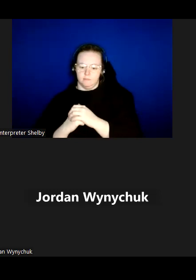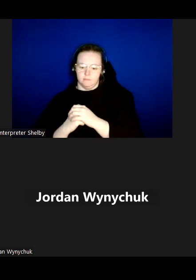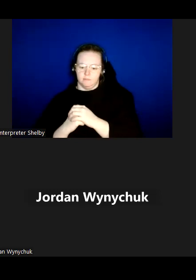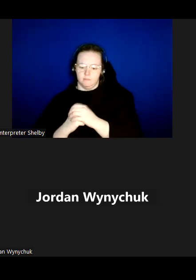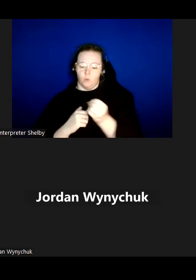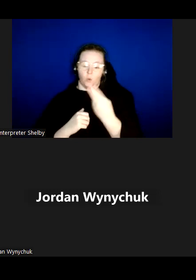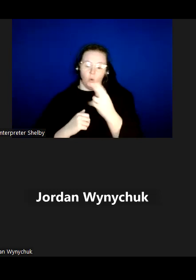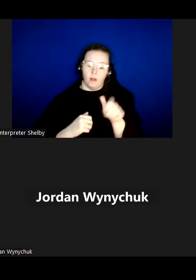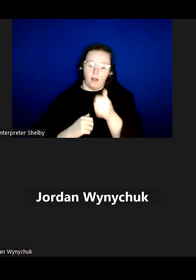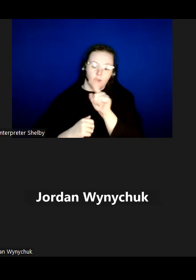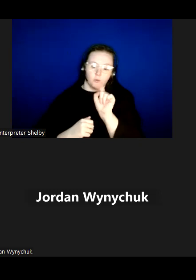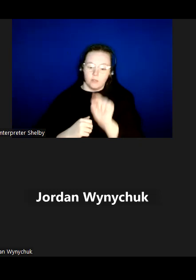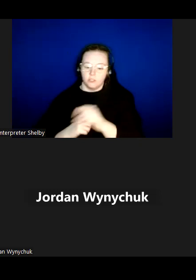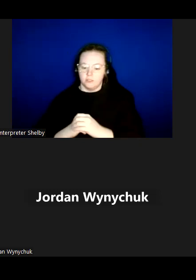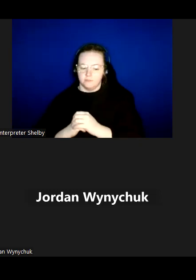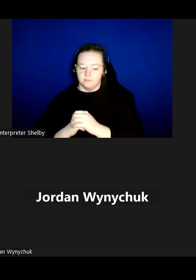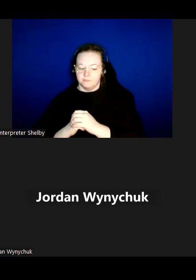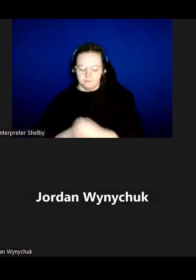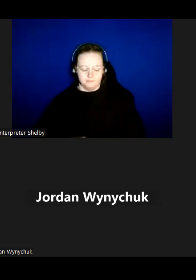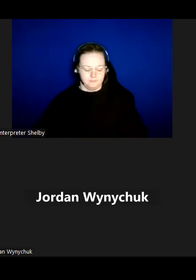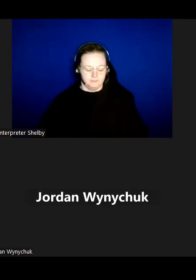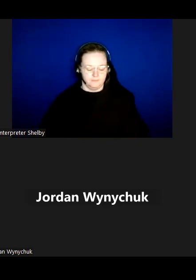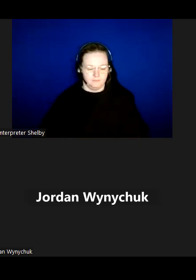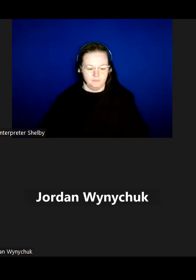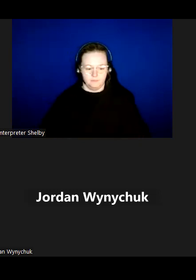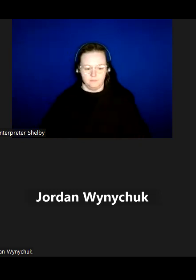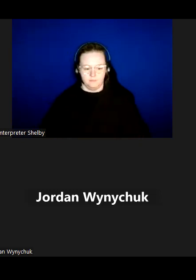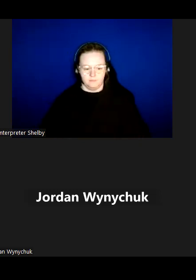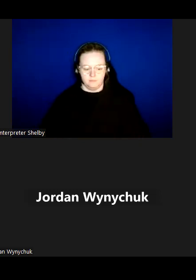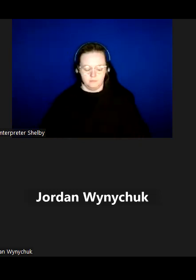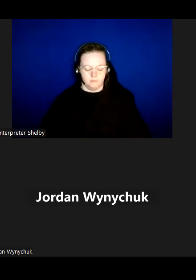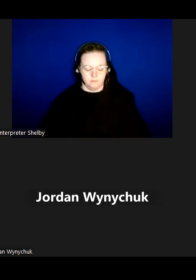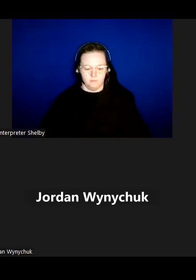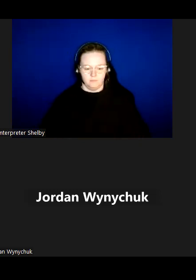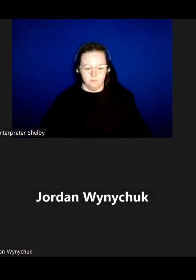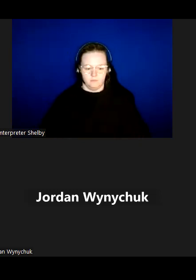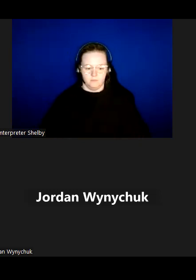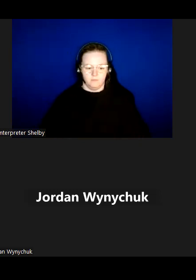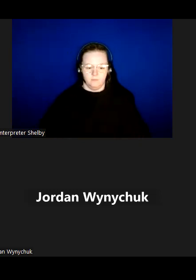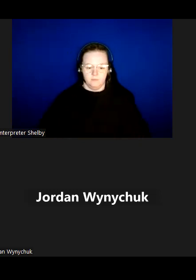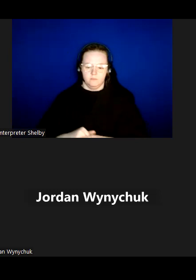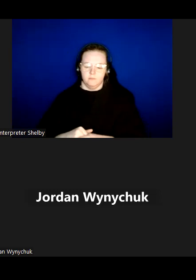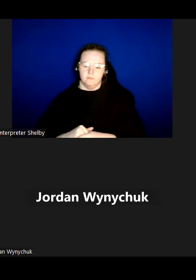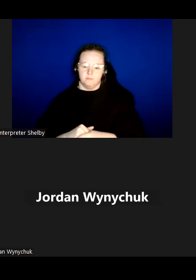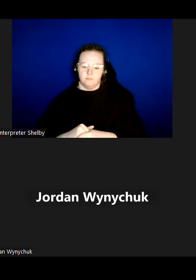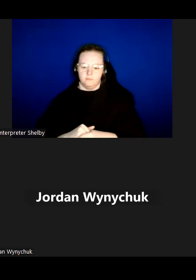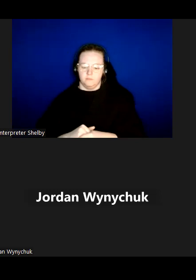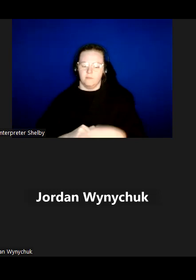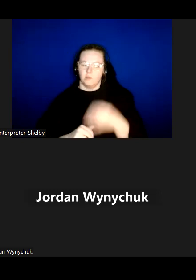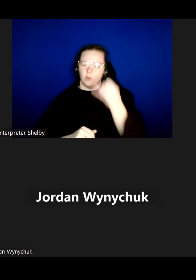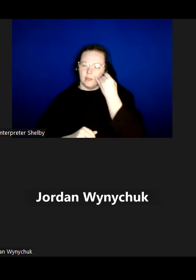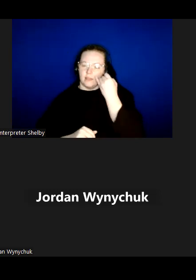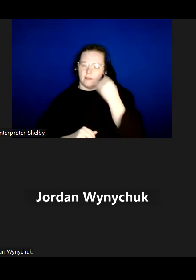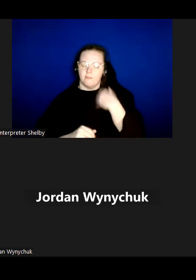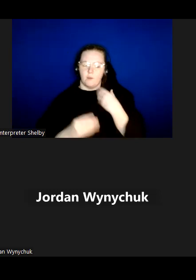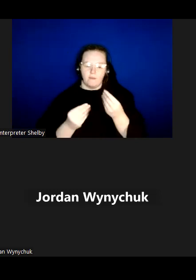Oh, we have another question in the chat. It says, would an established property in a will change